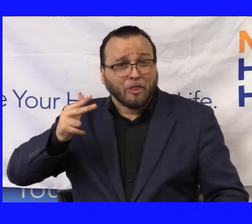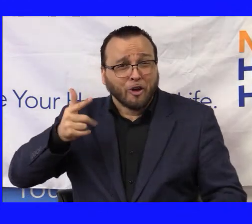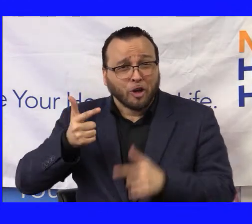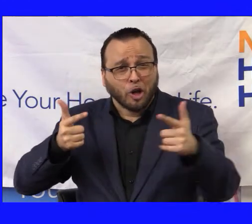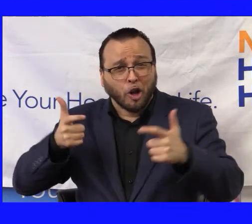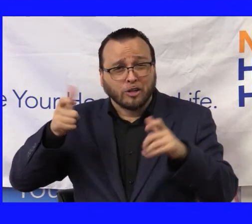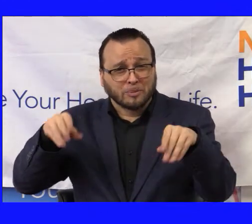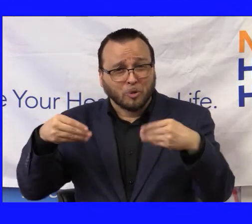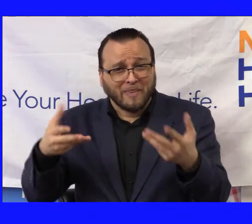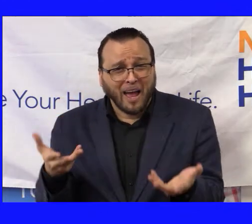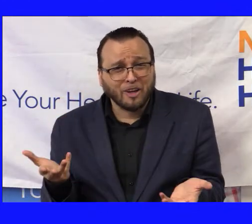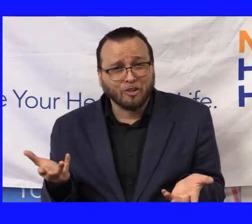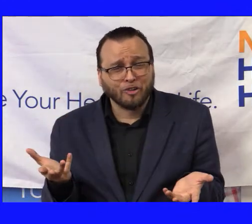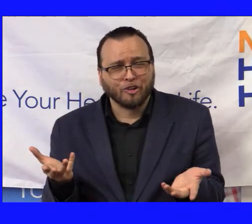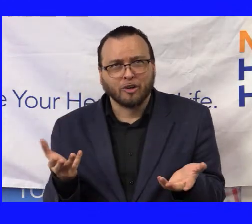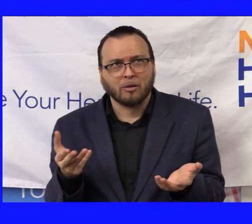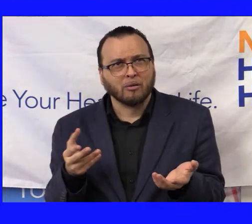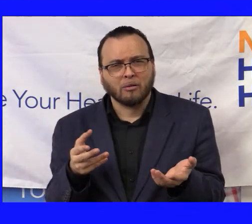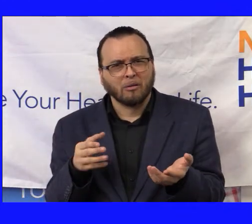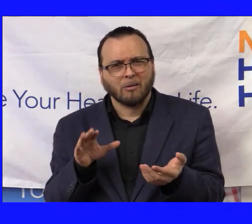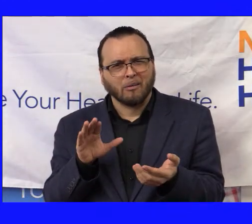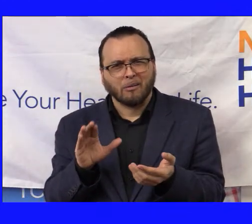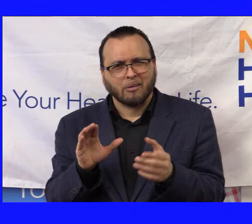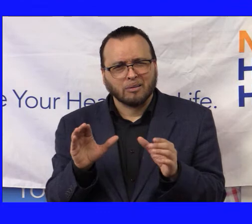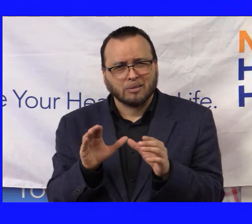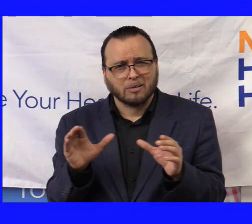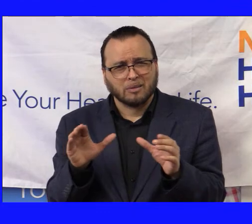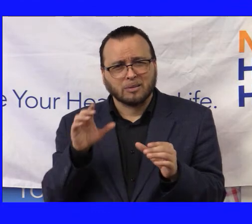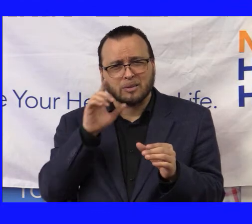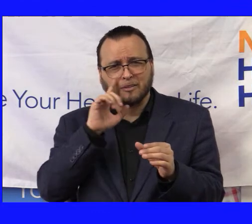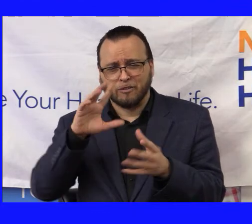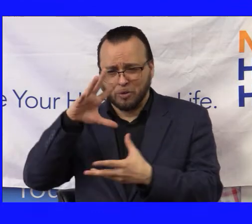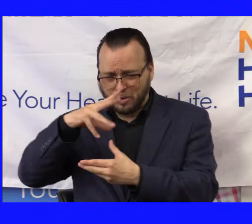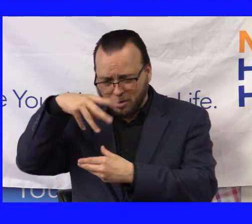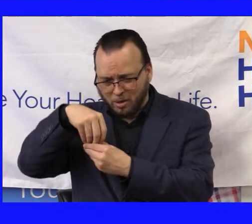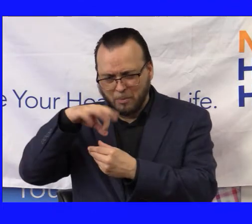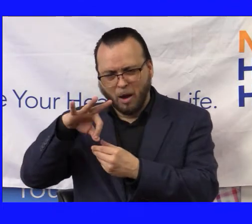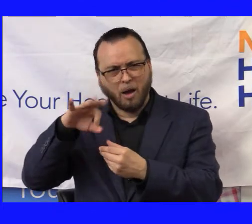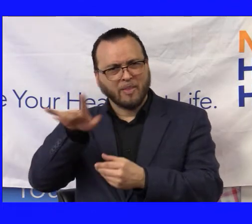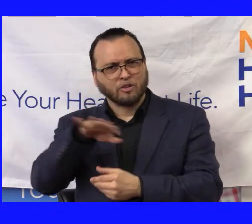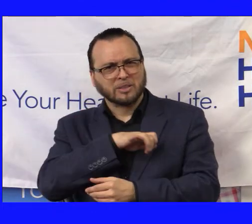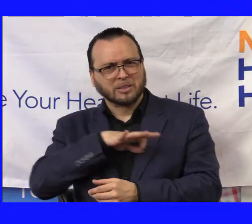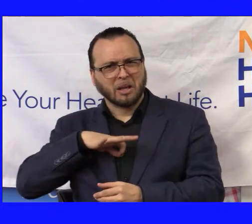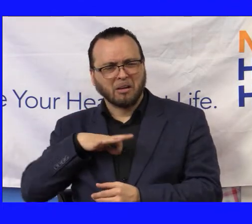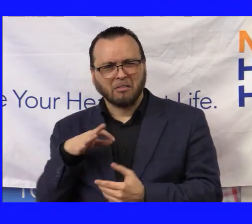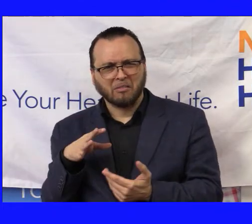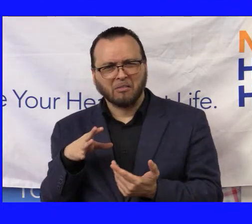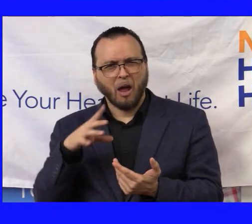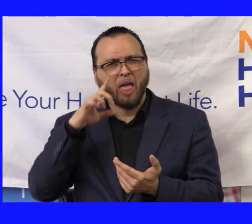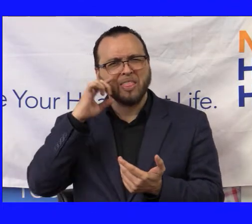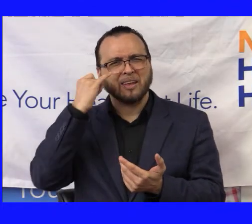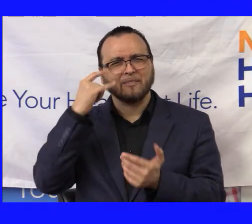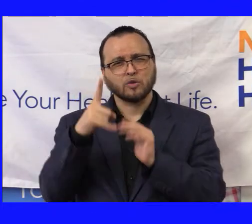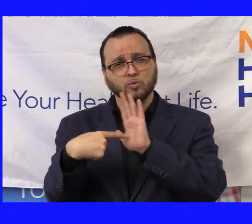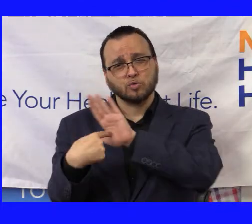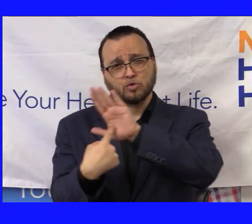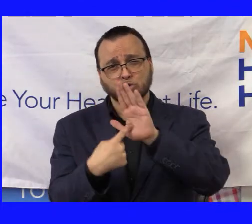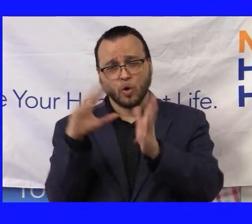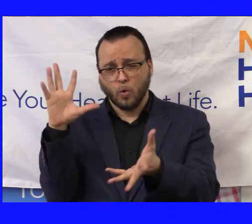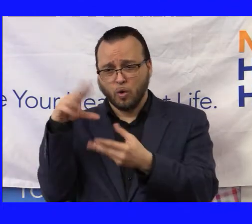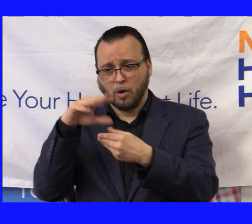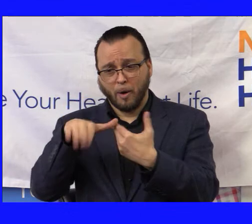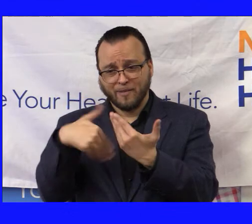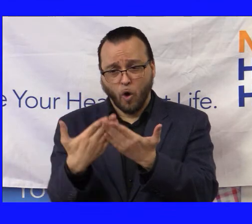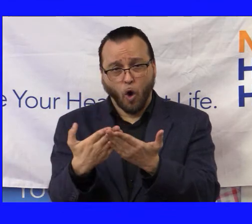provider, and their justification in terms of the composition of the personnel, I think if you were to show the composition of all